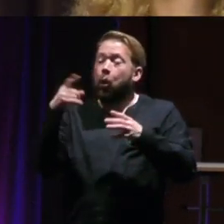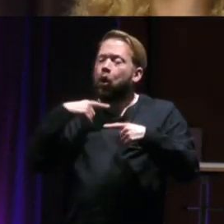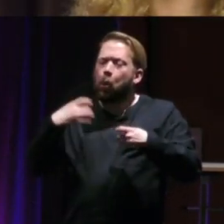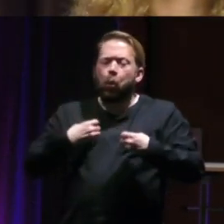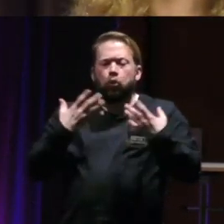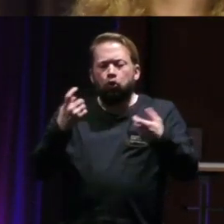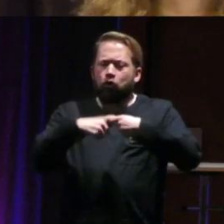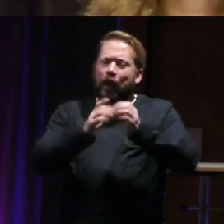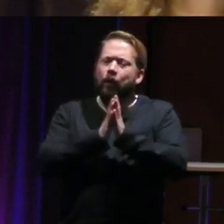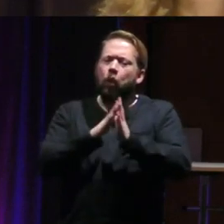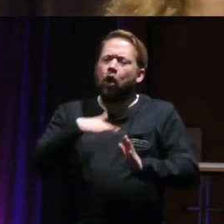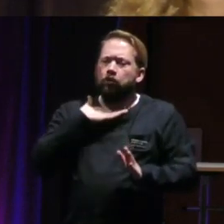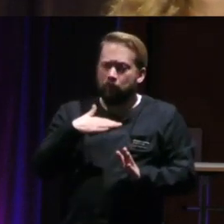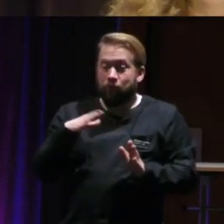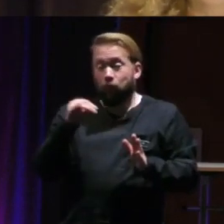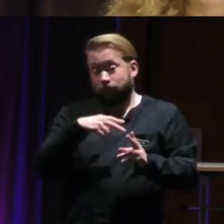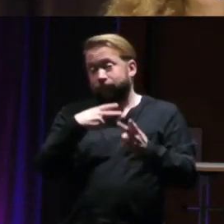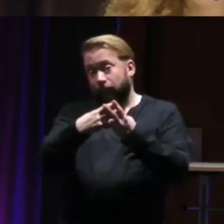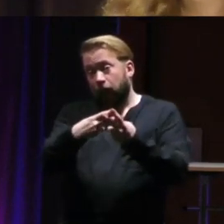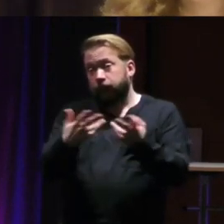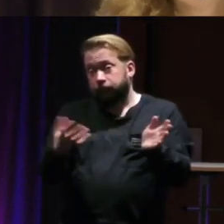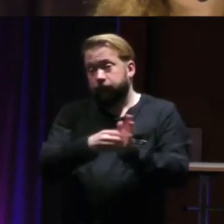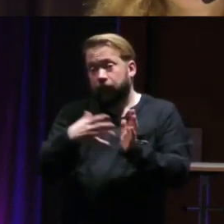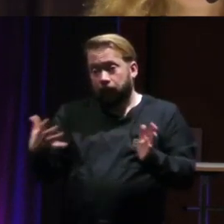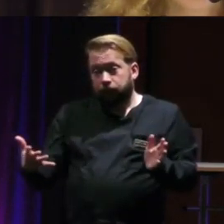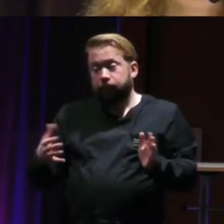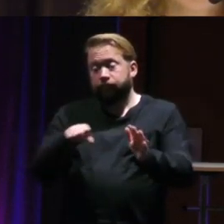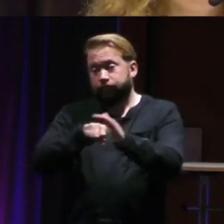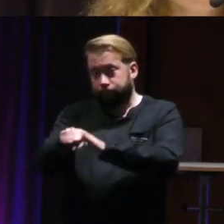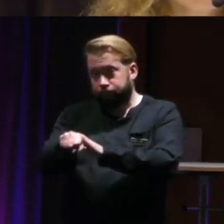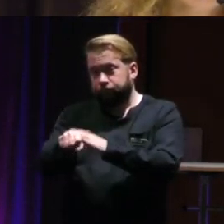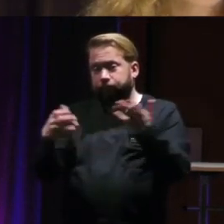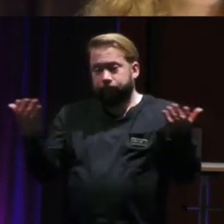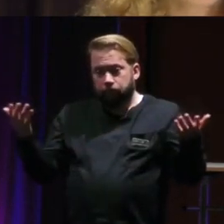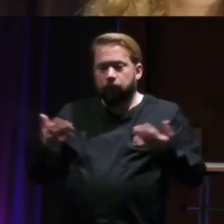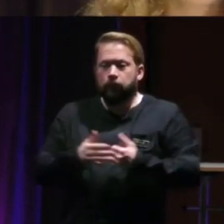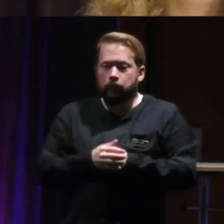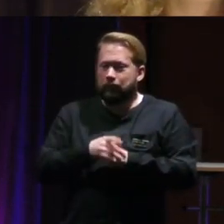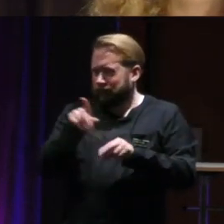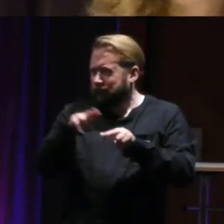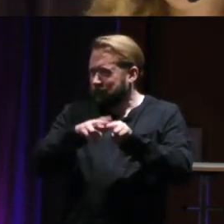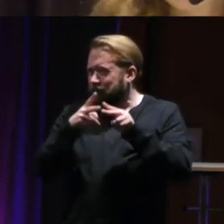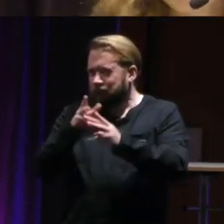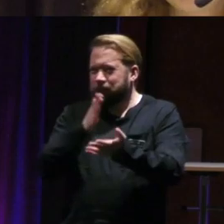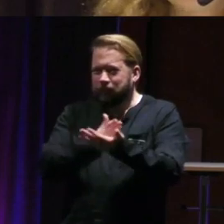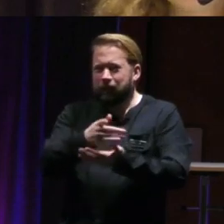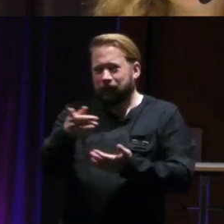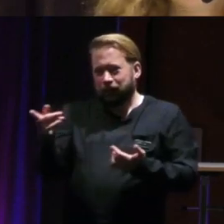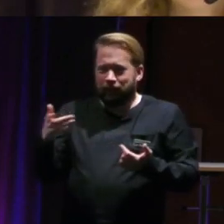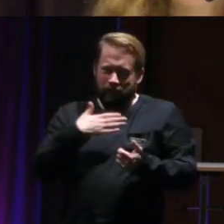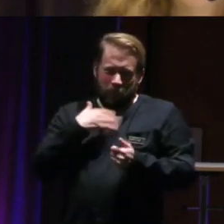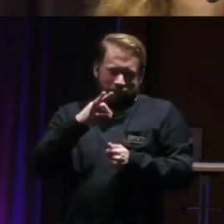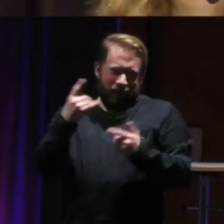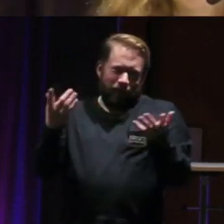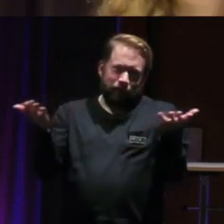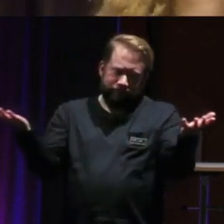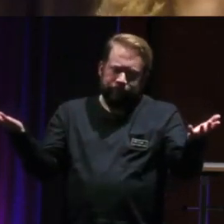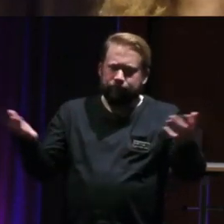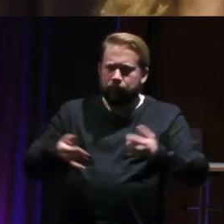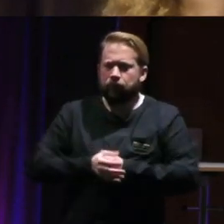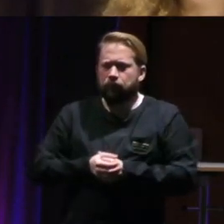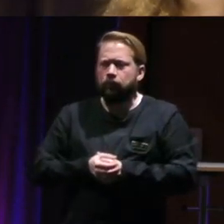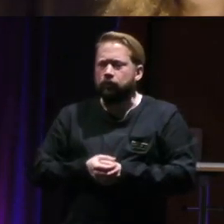So the main thing is, you probably know about our case. That was, you know,